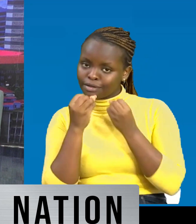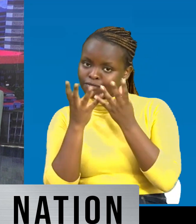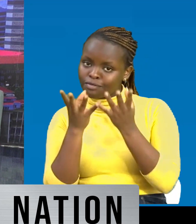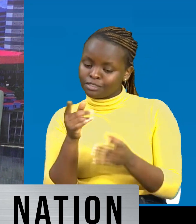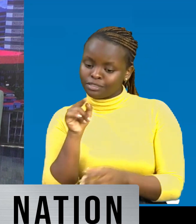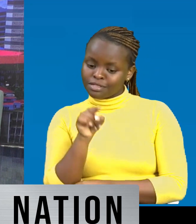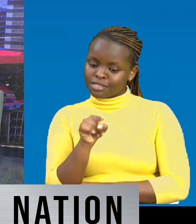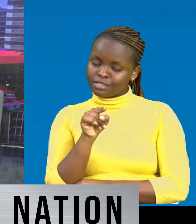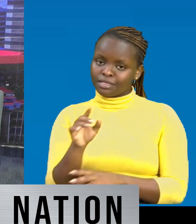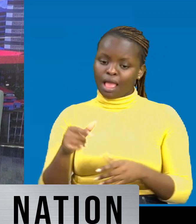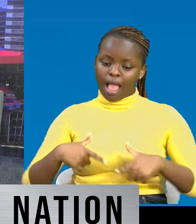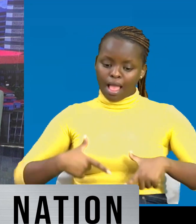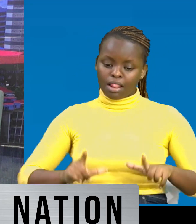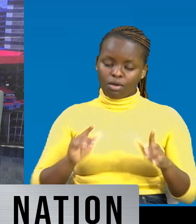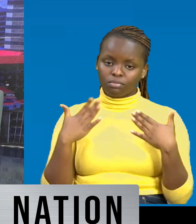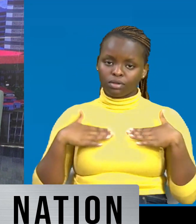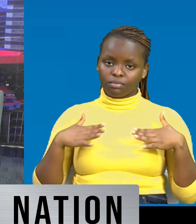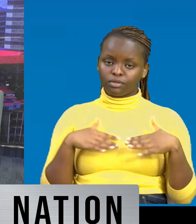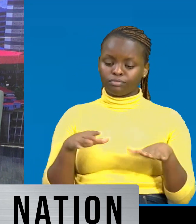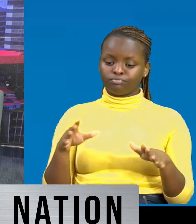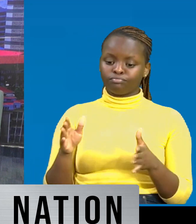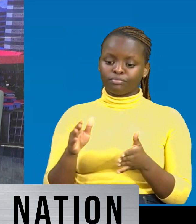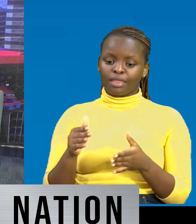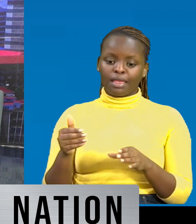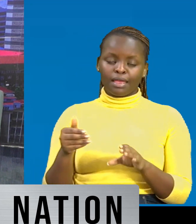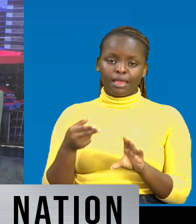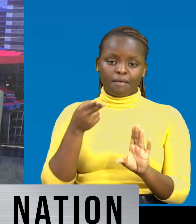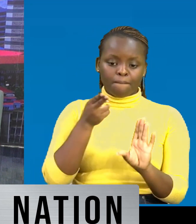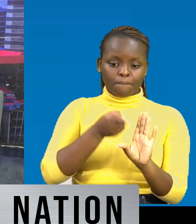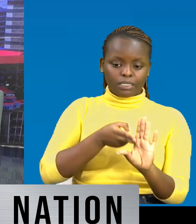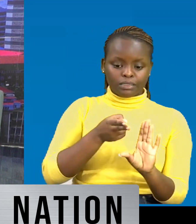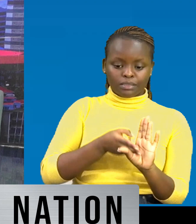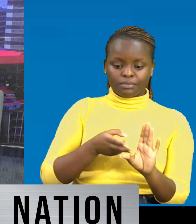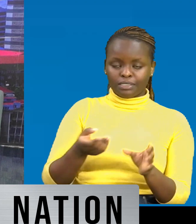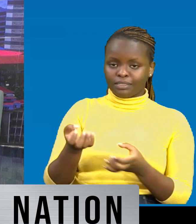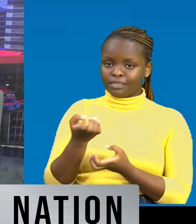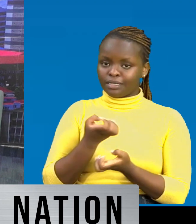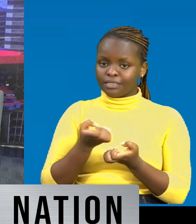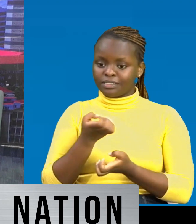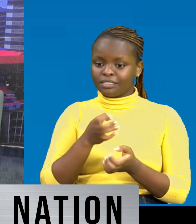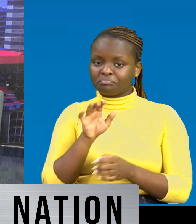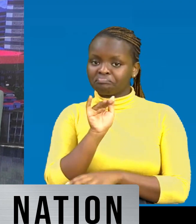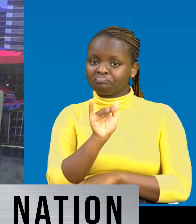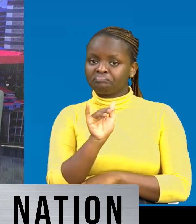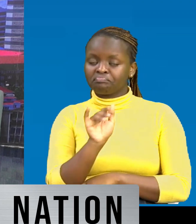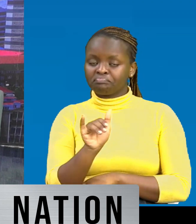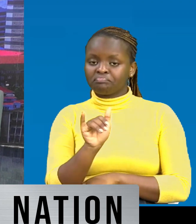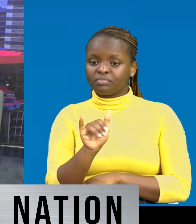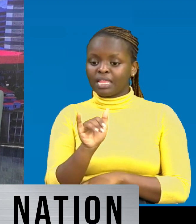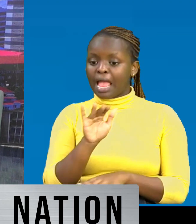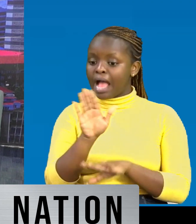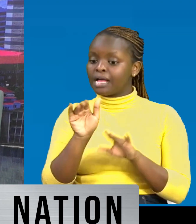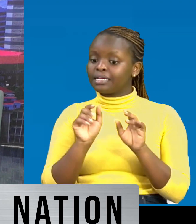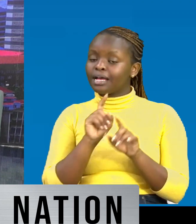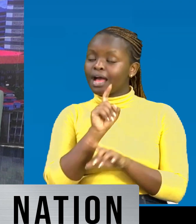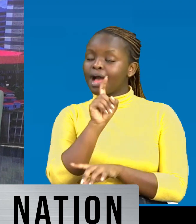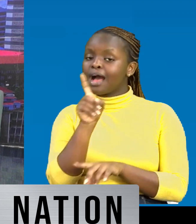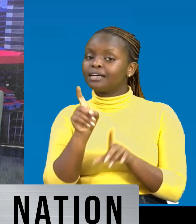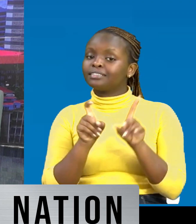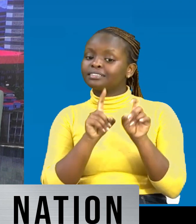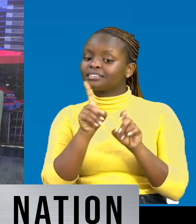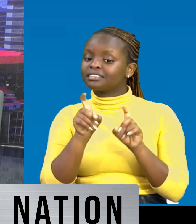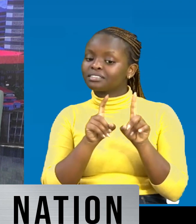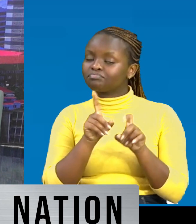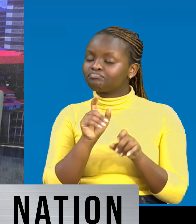the people to become part of the engagement? Now people are very bitter. You will not ask them anything, they will not answer